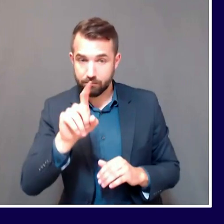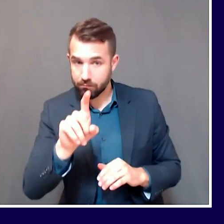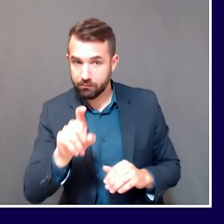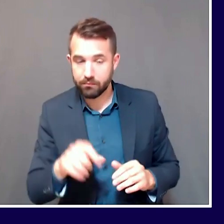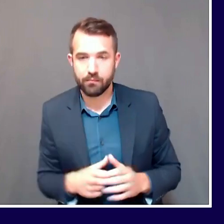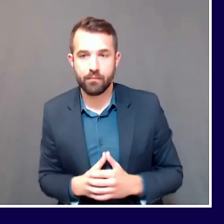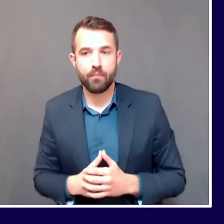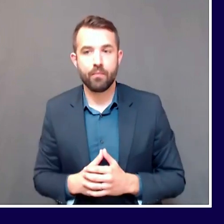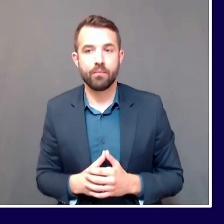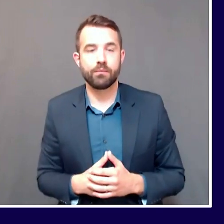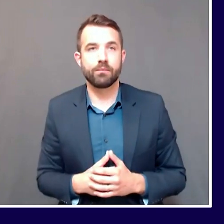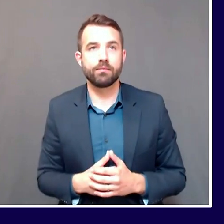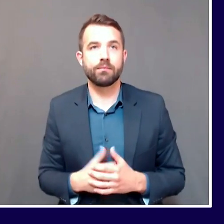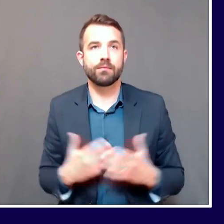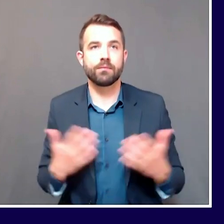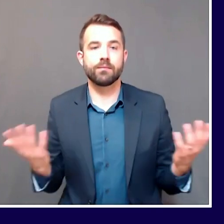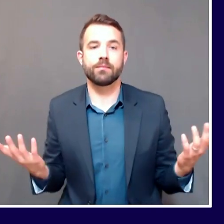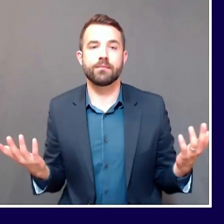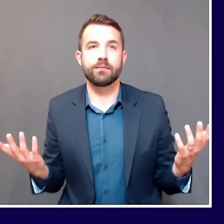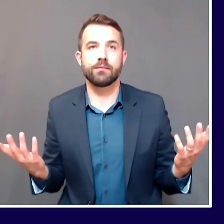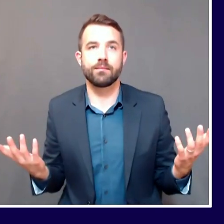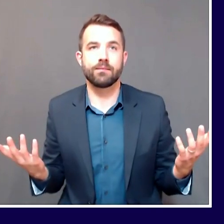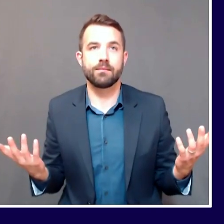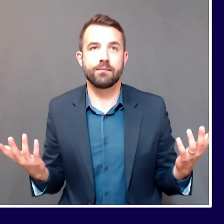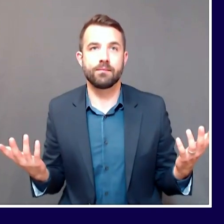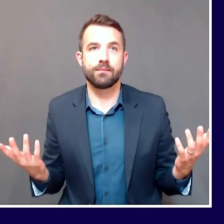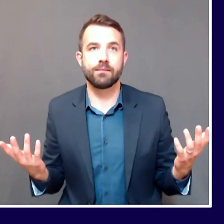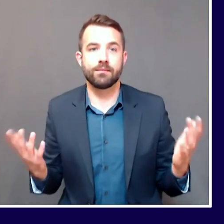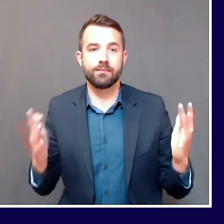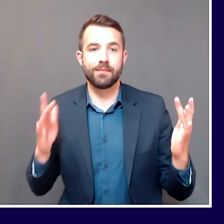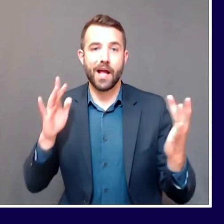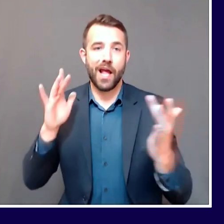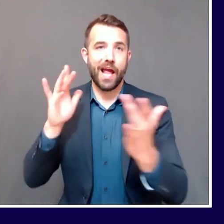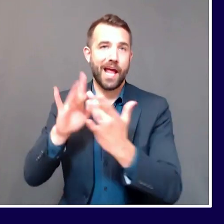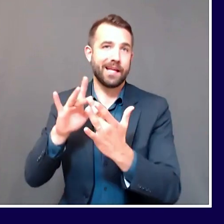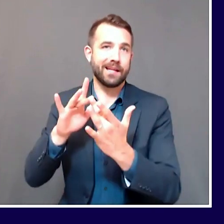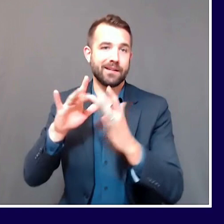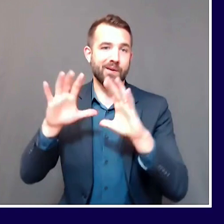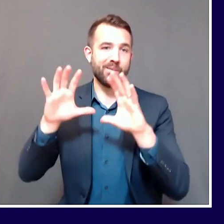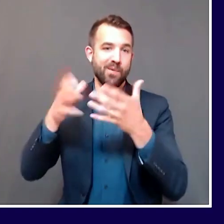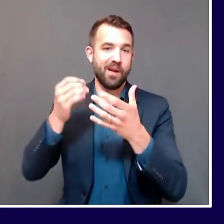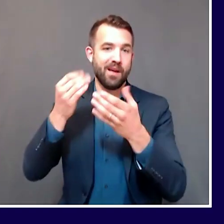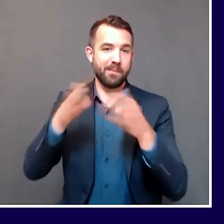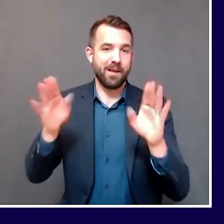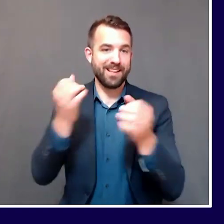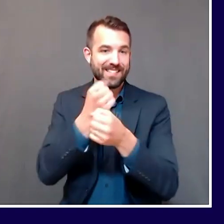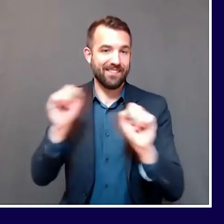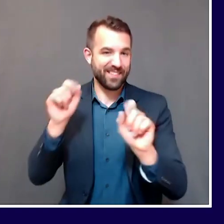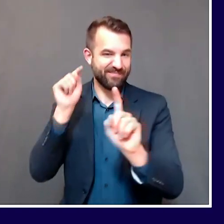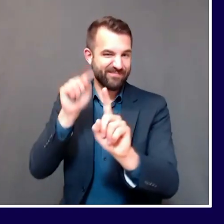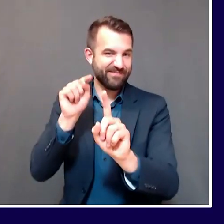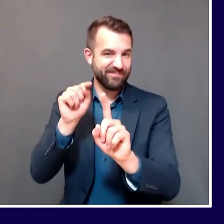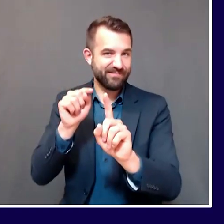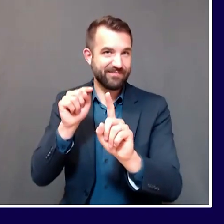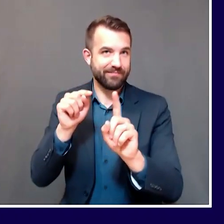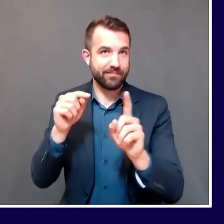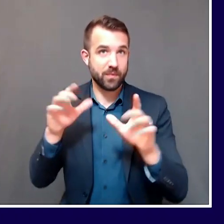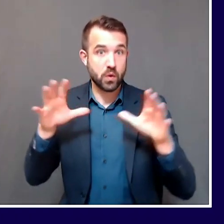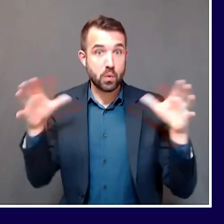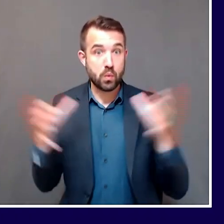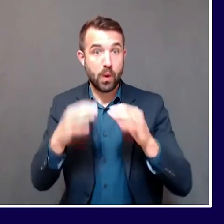I would recommend that I defer you to the Department of Public Safety and others, because crowd control is not necessarily in the department's purview.